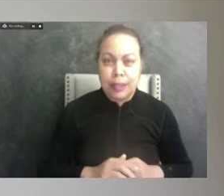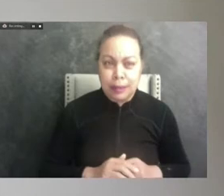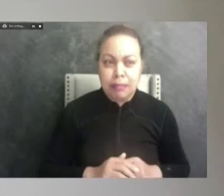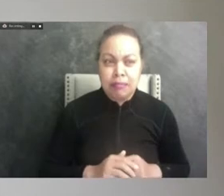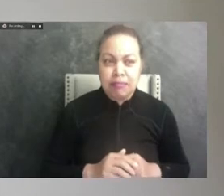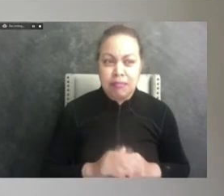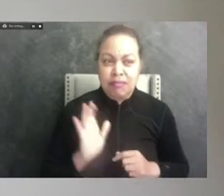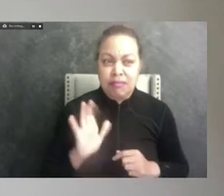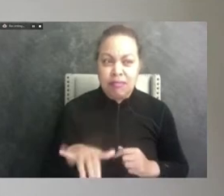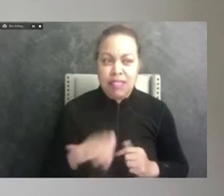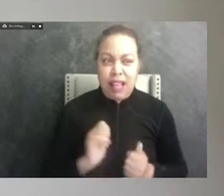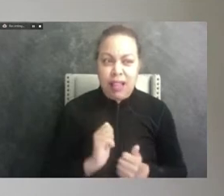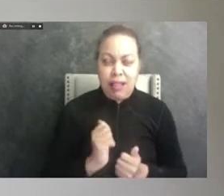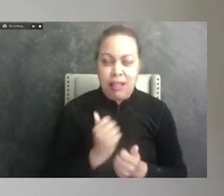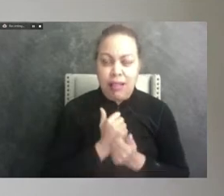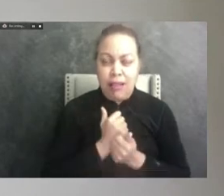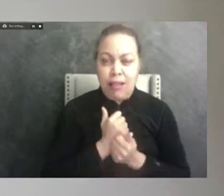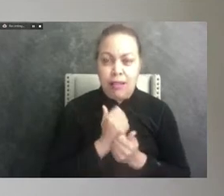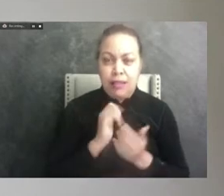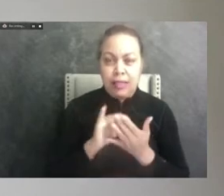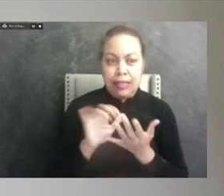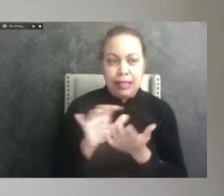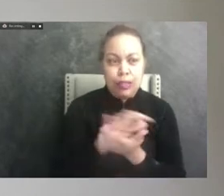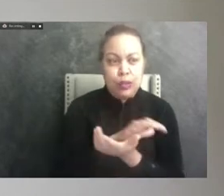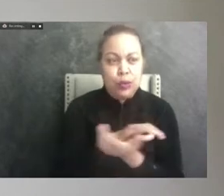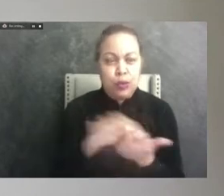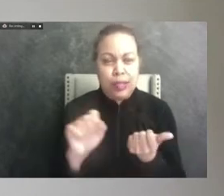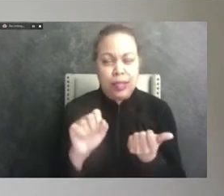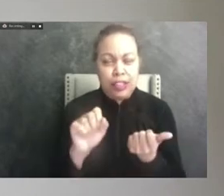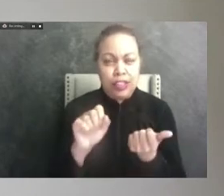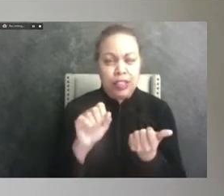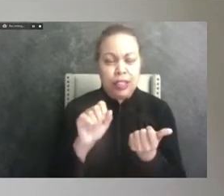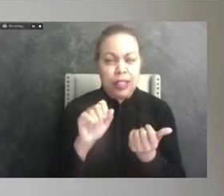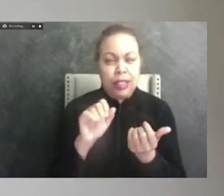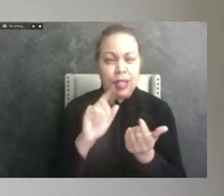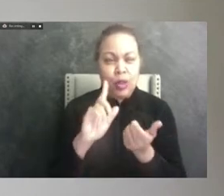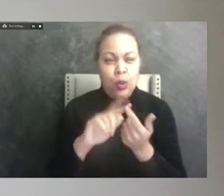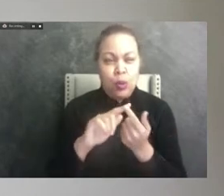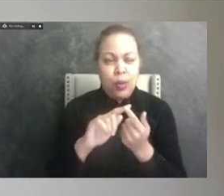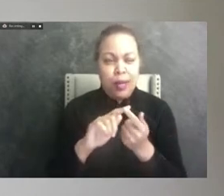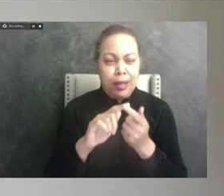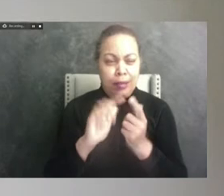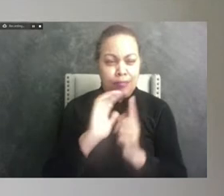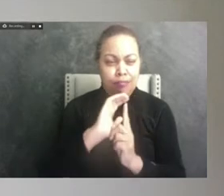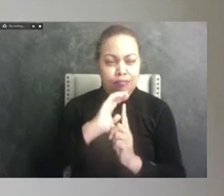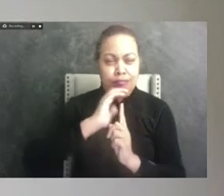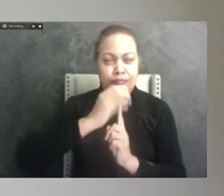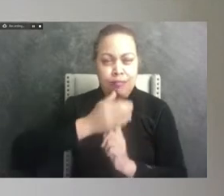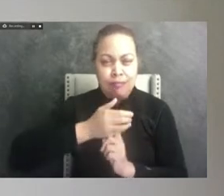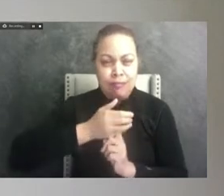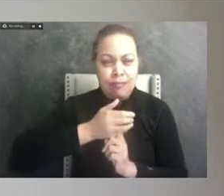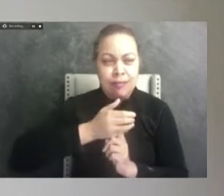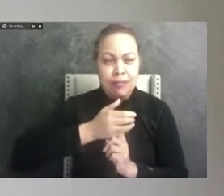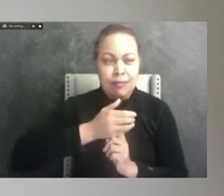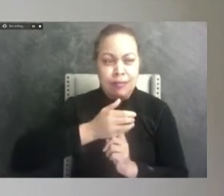that loves the destruction of being put